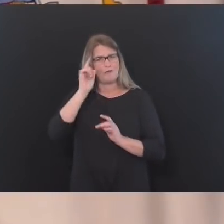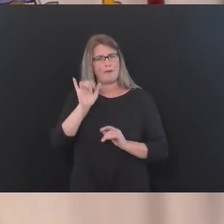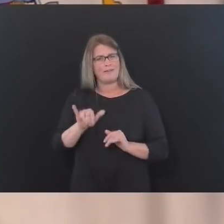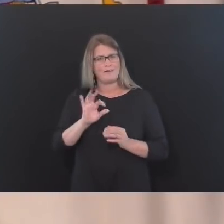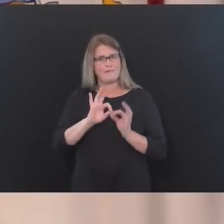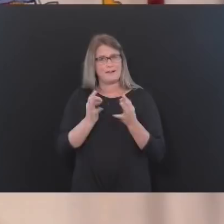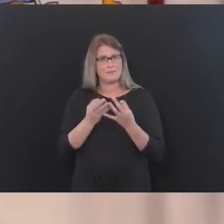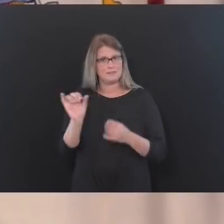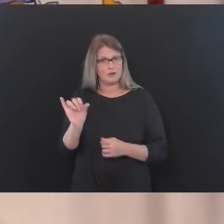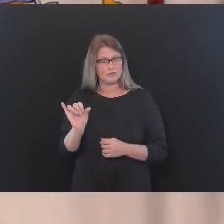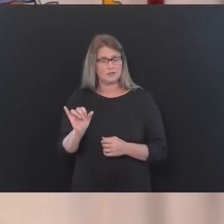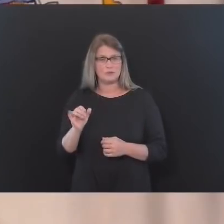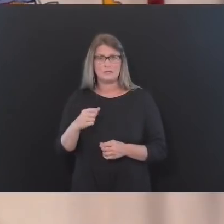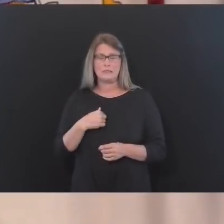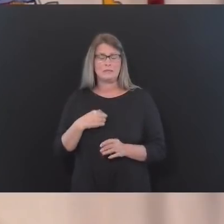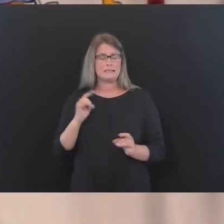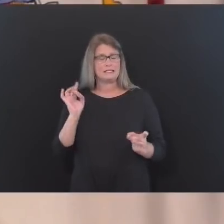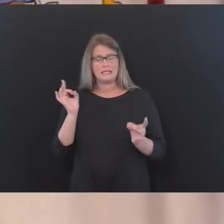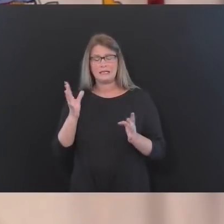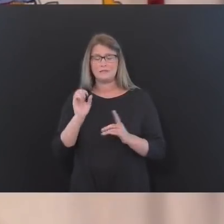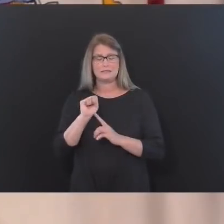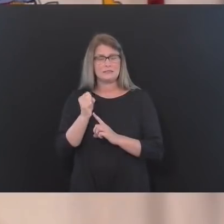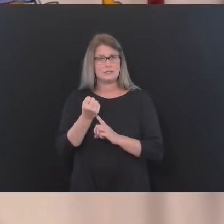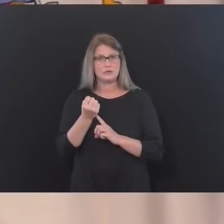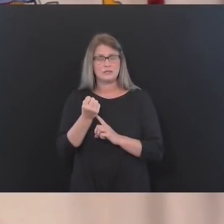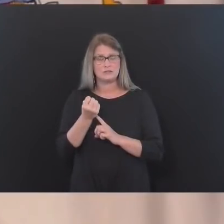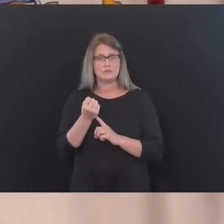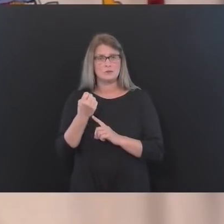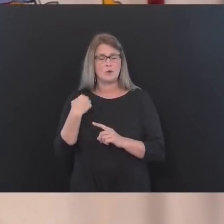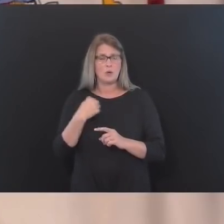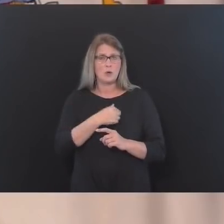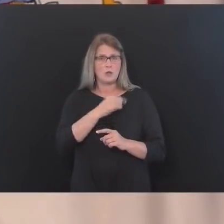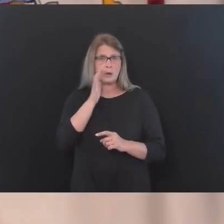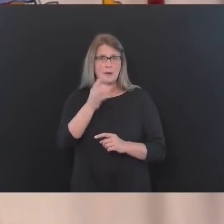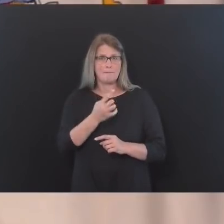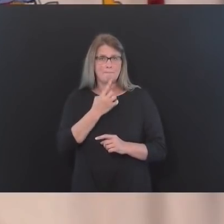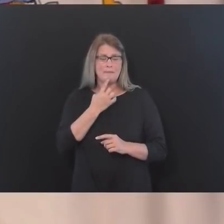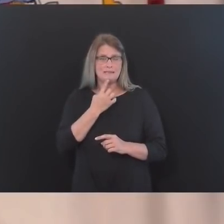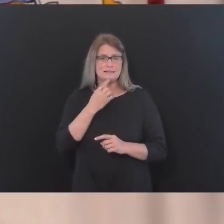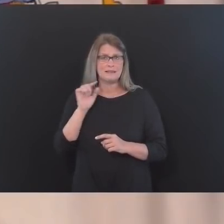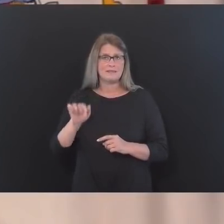that we just hate it and we miss them. And so,